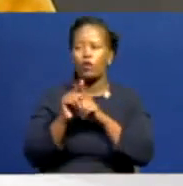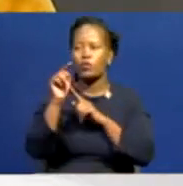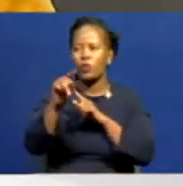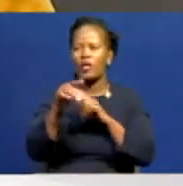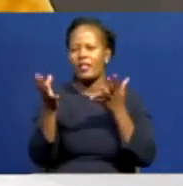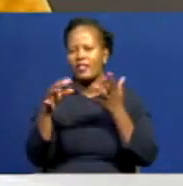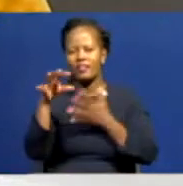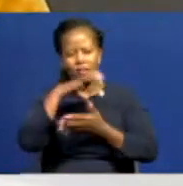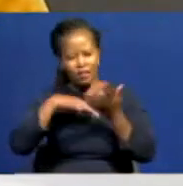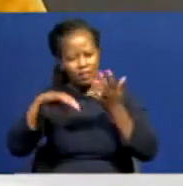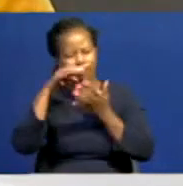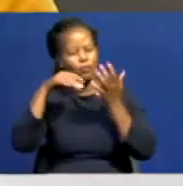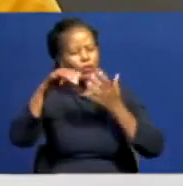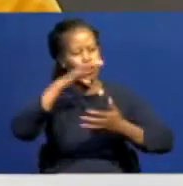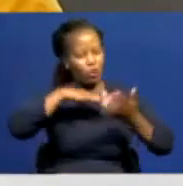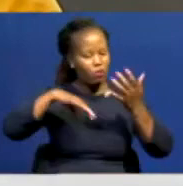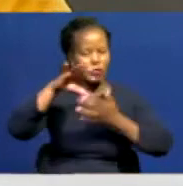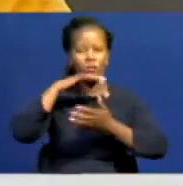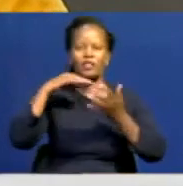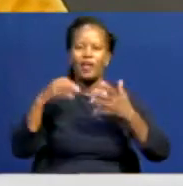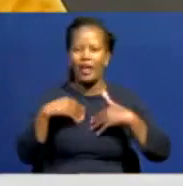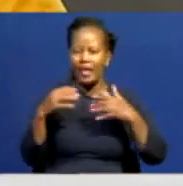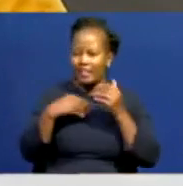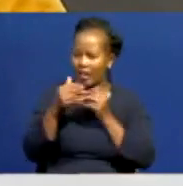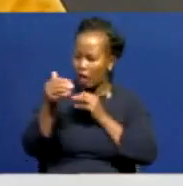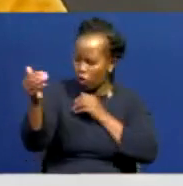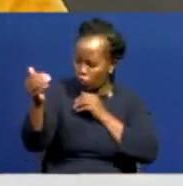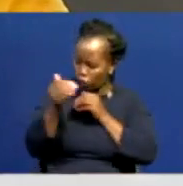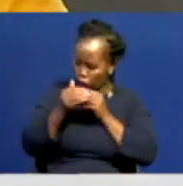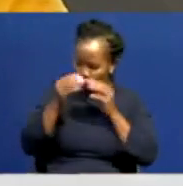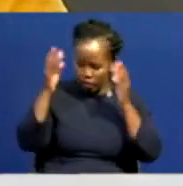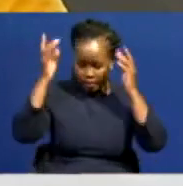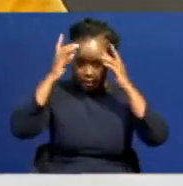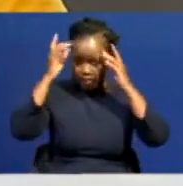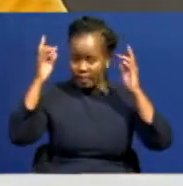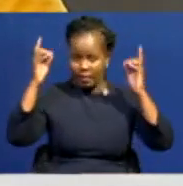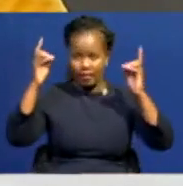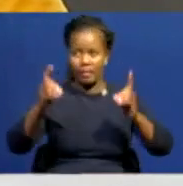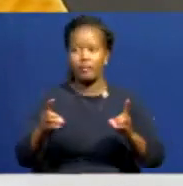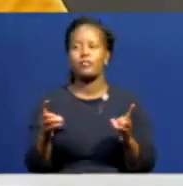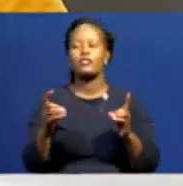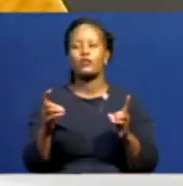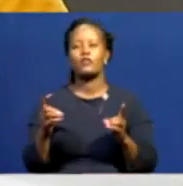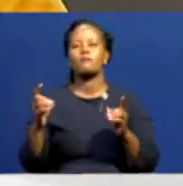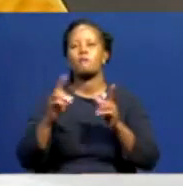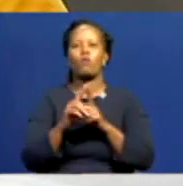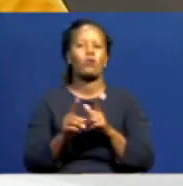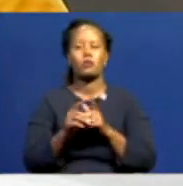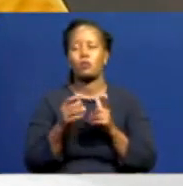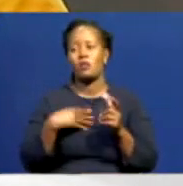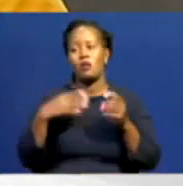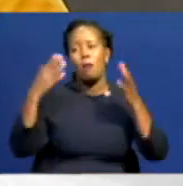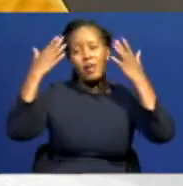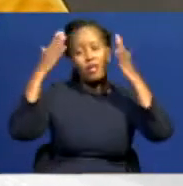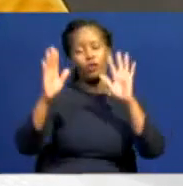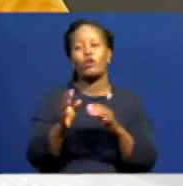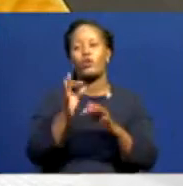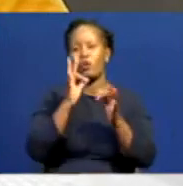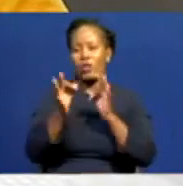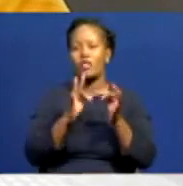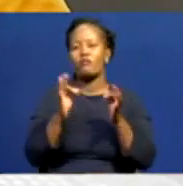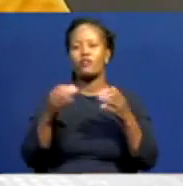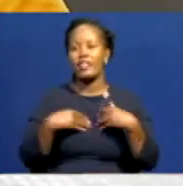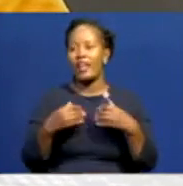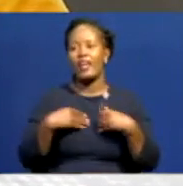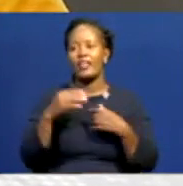that it was a very close decision, in my opinion, and I'm not sure if it was a penalty or not. Yeah.